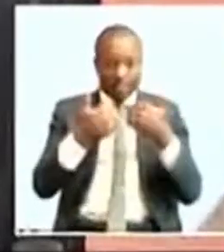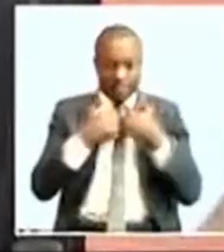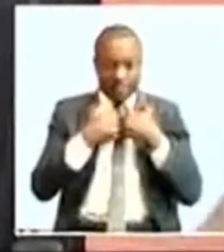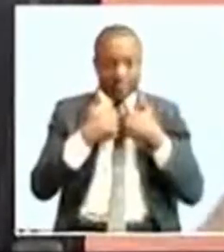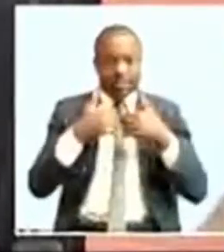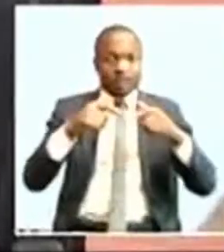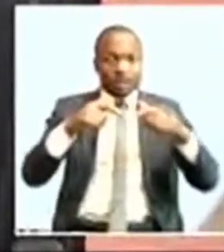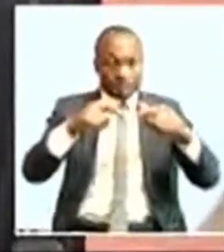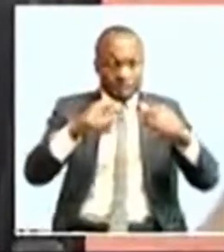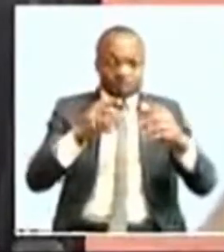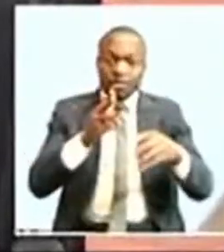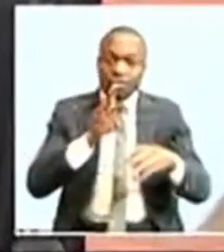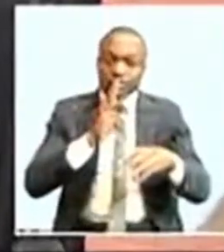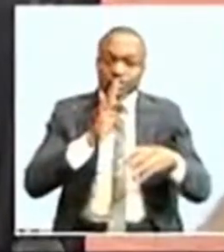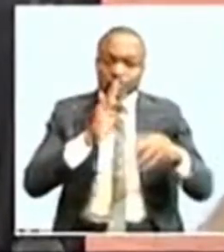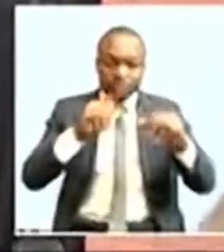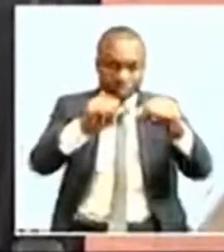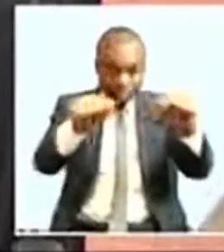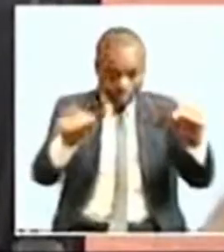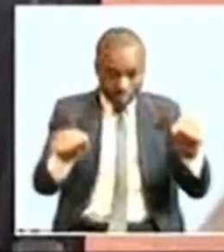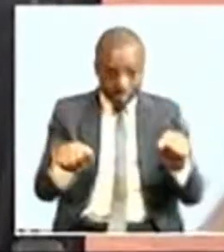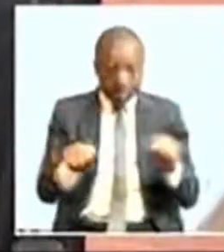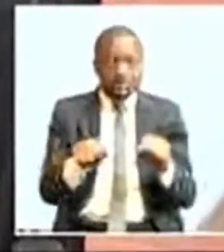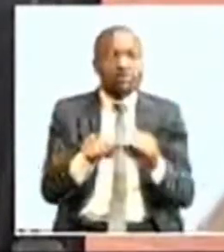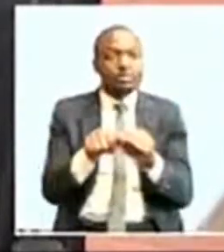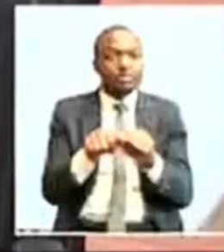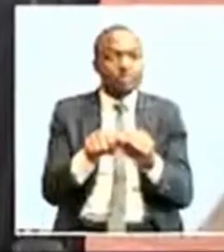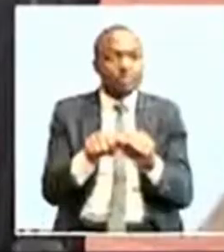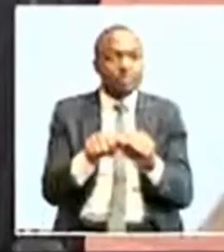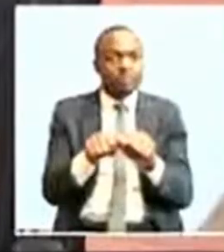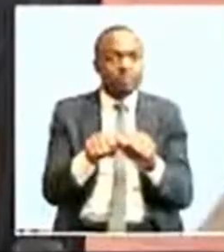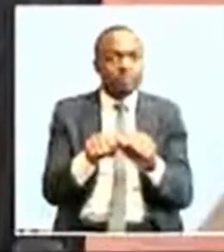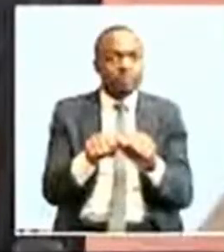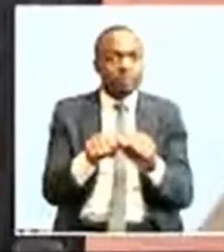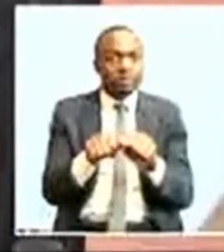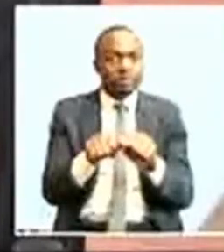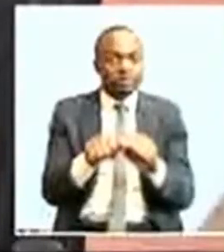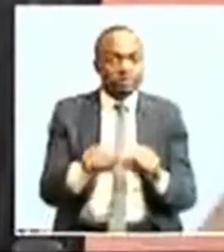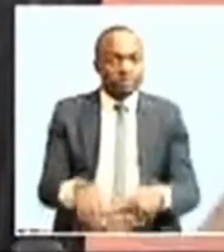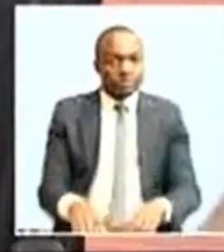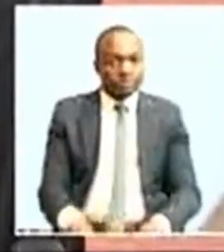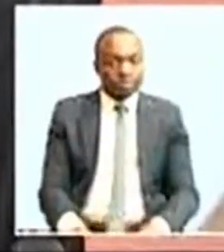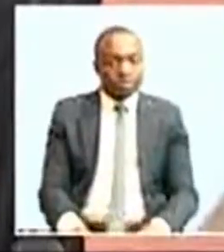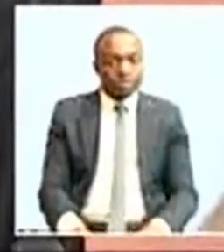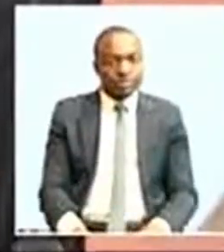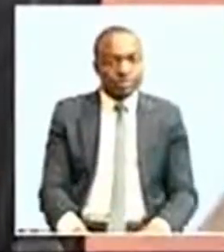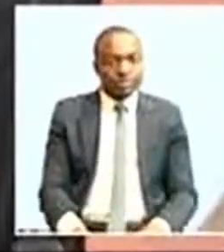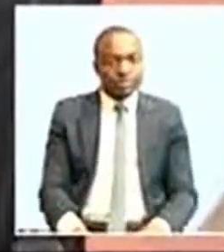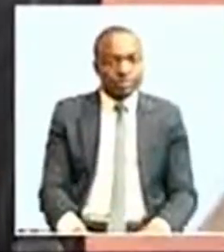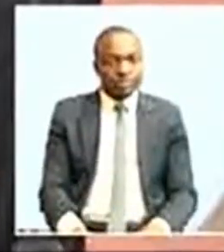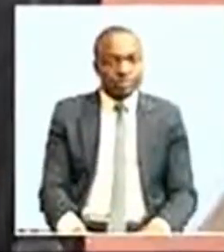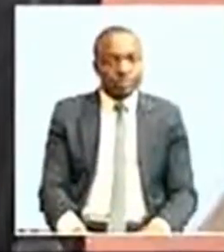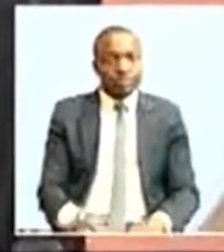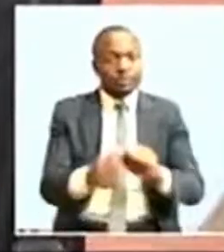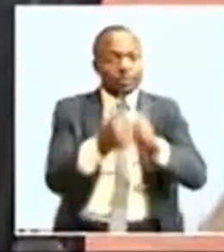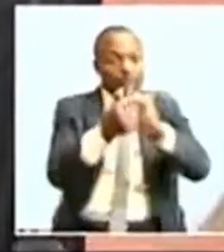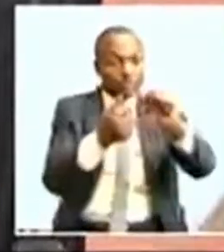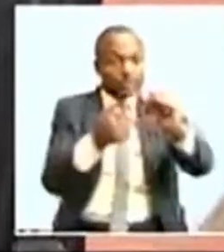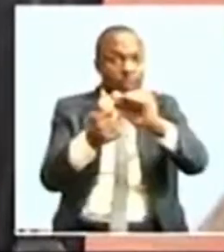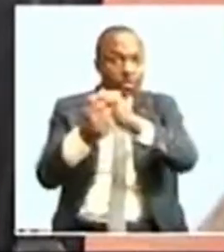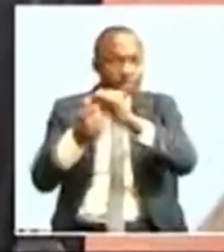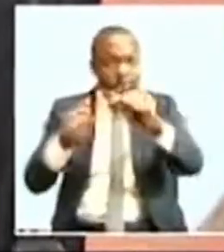predominantly 3/4 of our water bodies are in the peripherals of our country, like